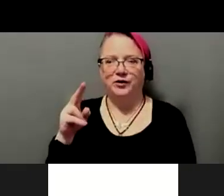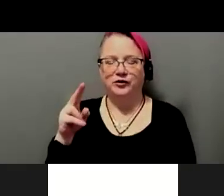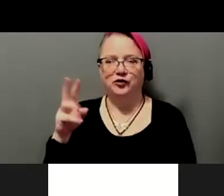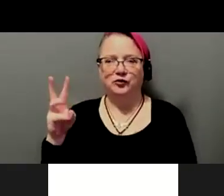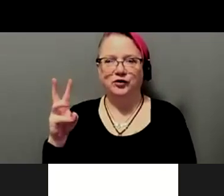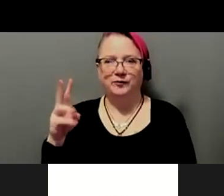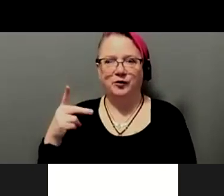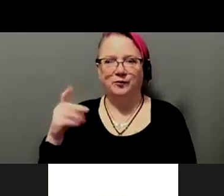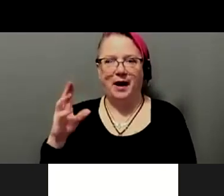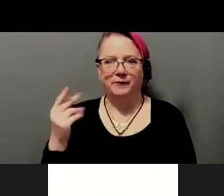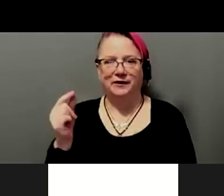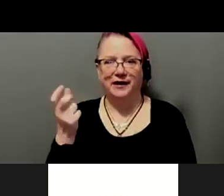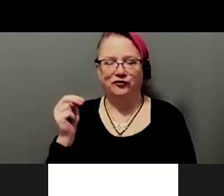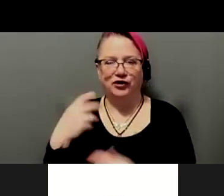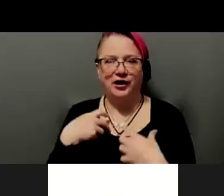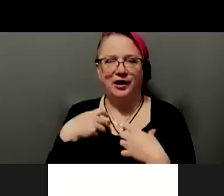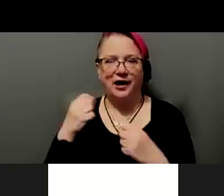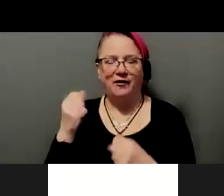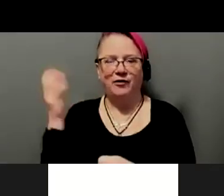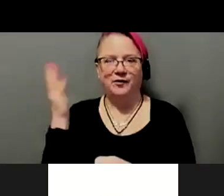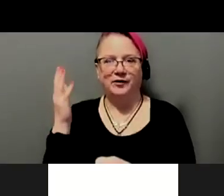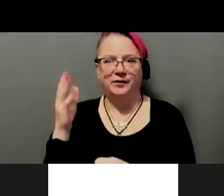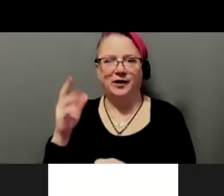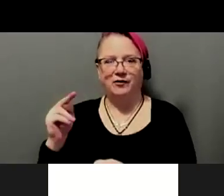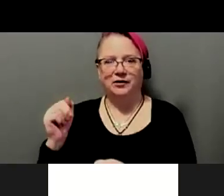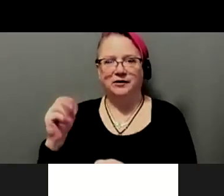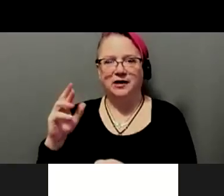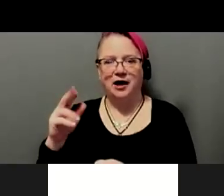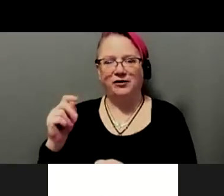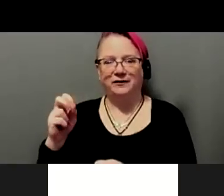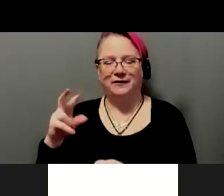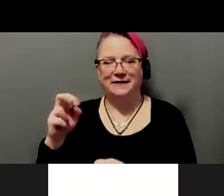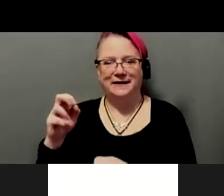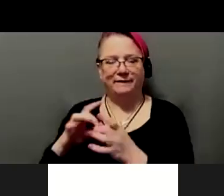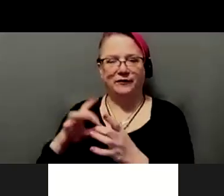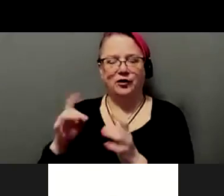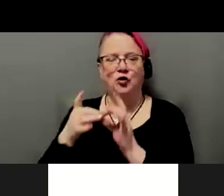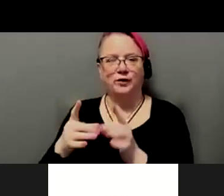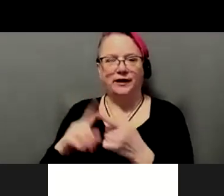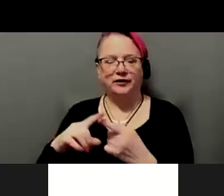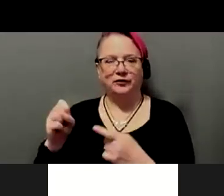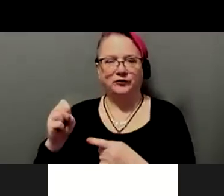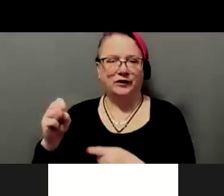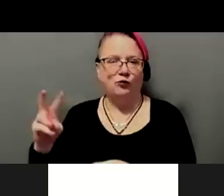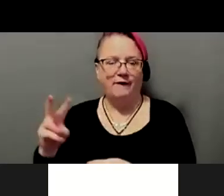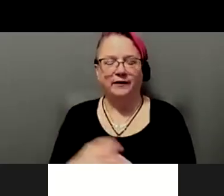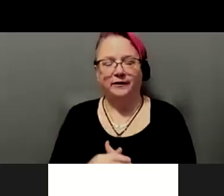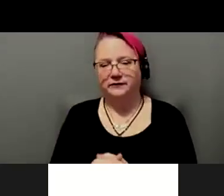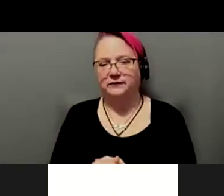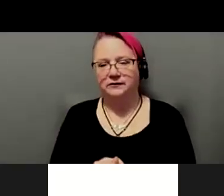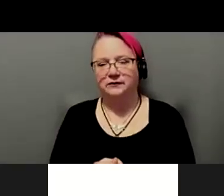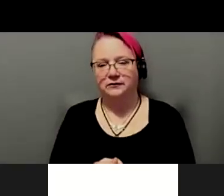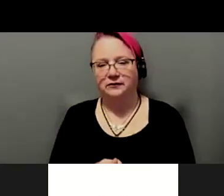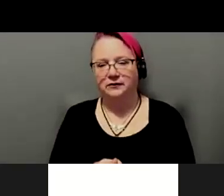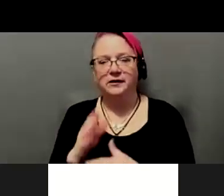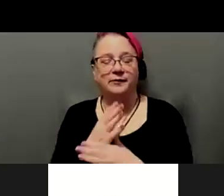Health presenting about narratives related to sexual violence, because that definitely comes in here as well.